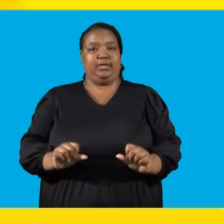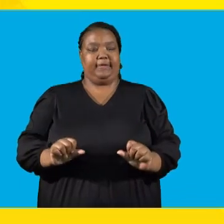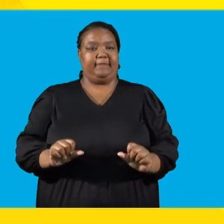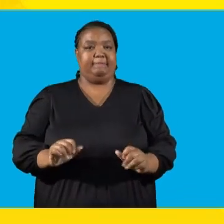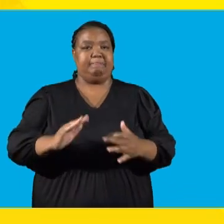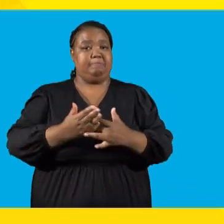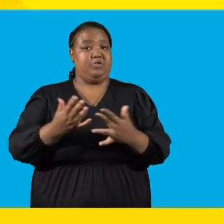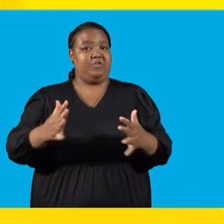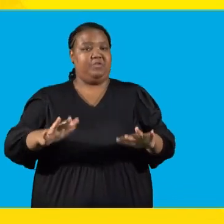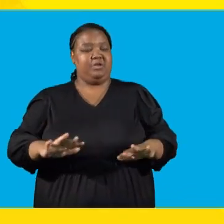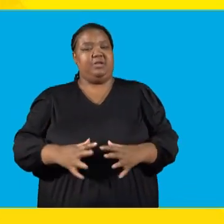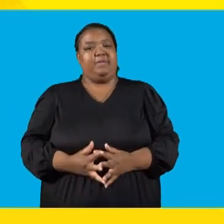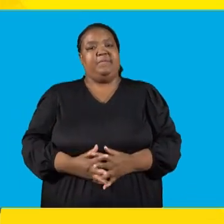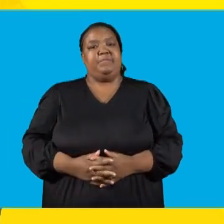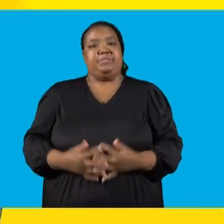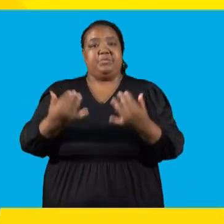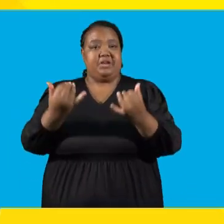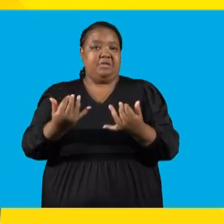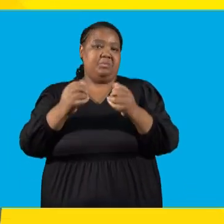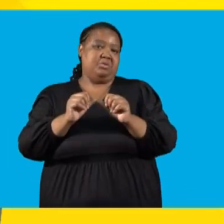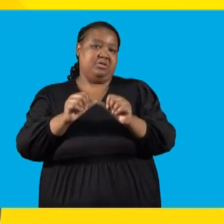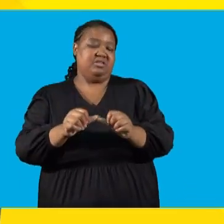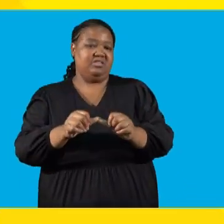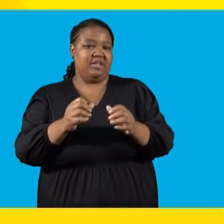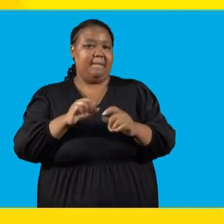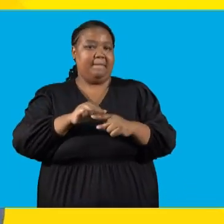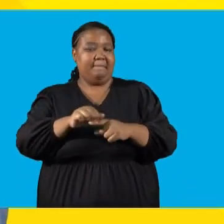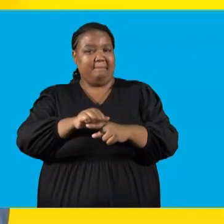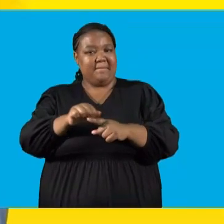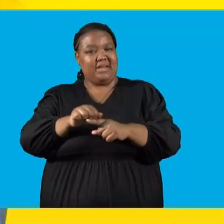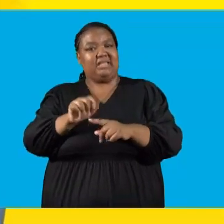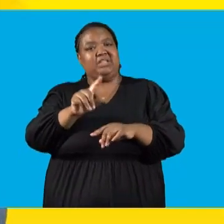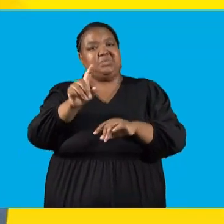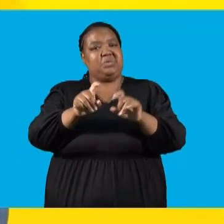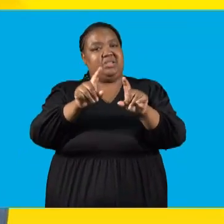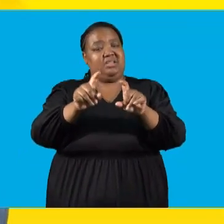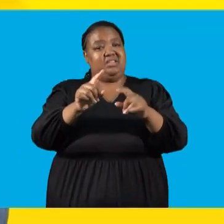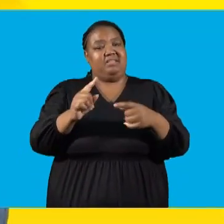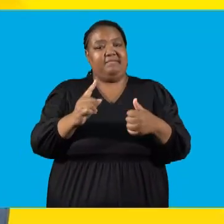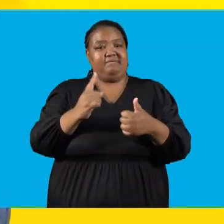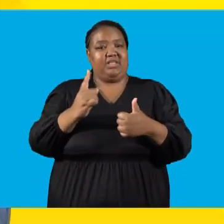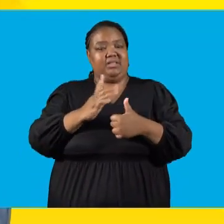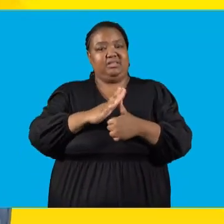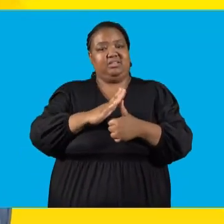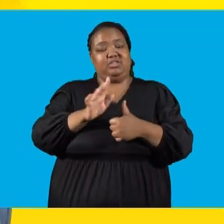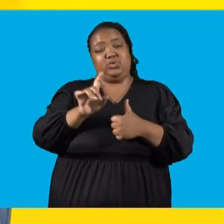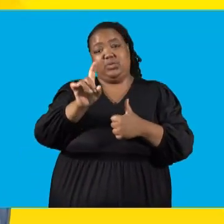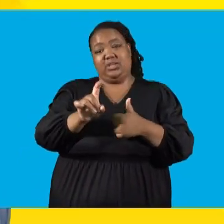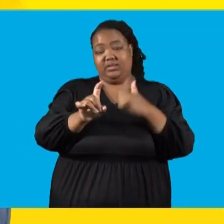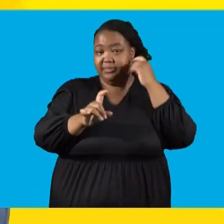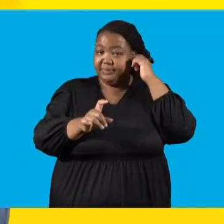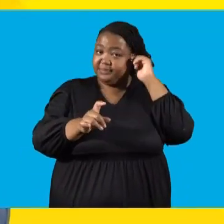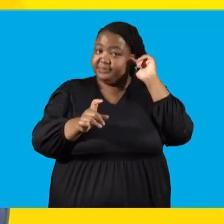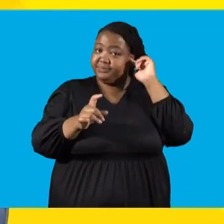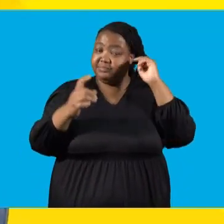Welcome back from the break. We're proceeding with our practice questions. The first question that